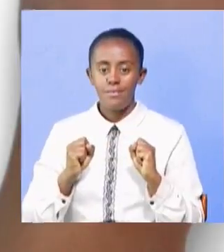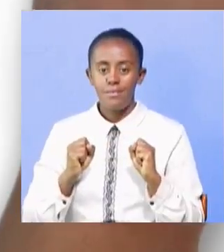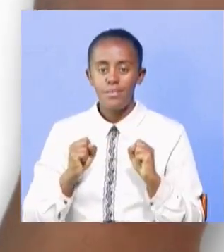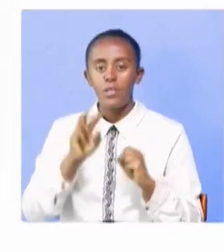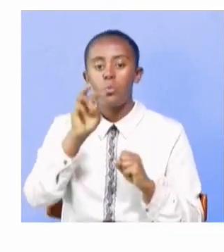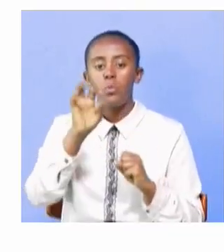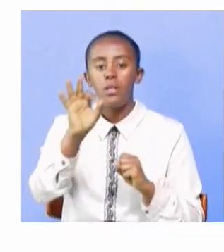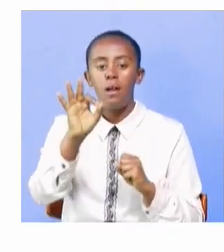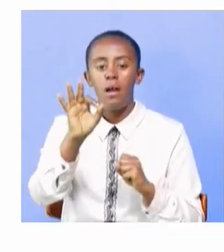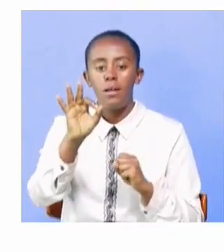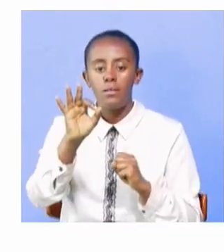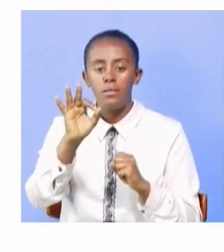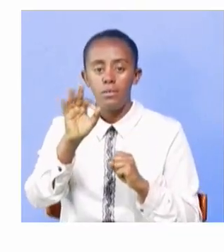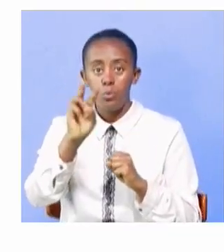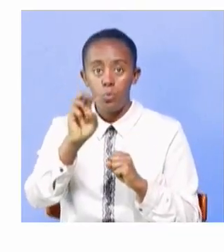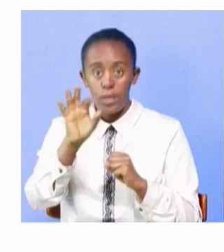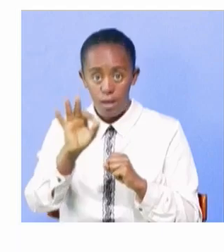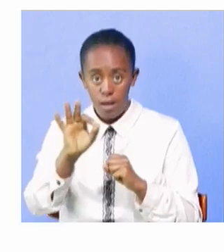29